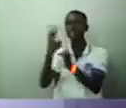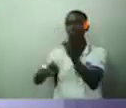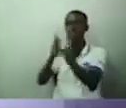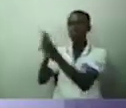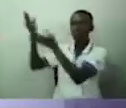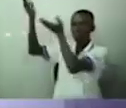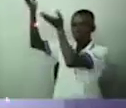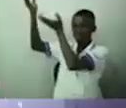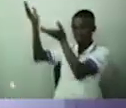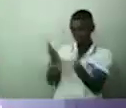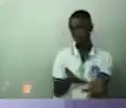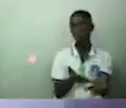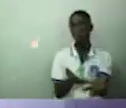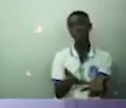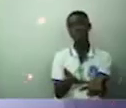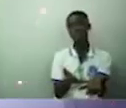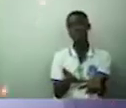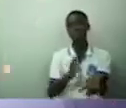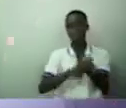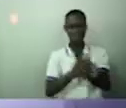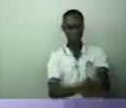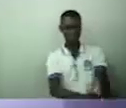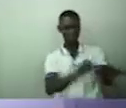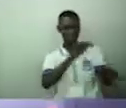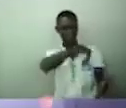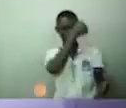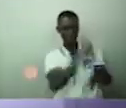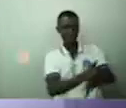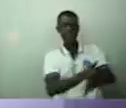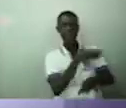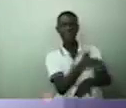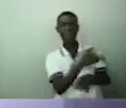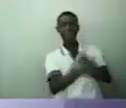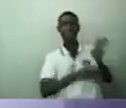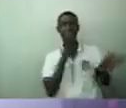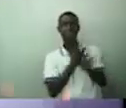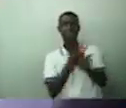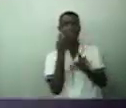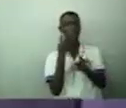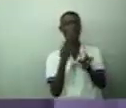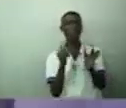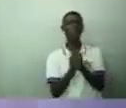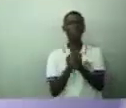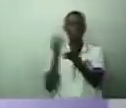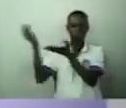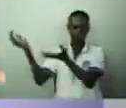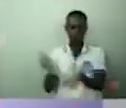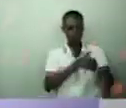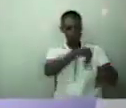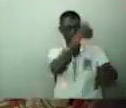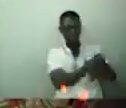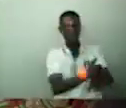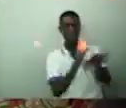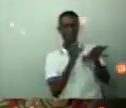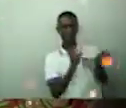heaven down to be established on earth. When I saw, eventually it landed, and the